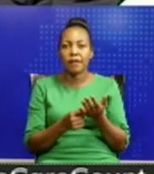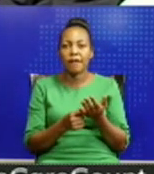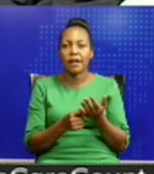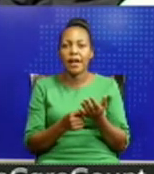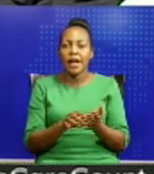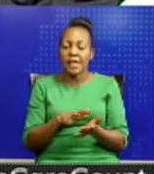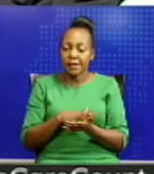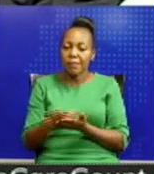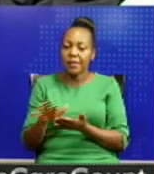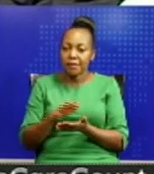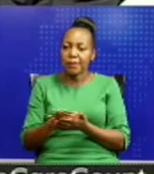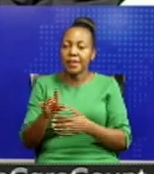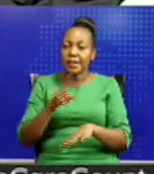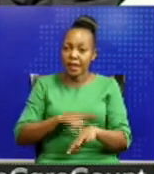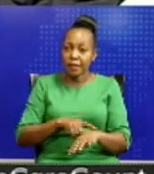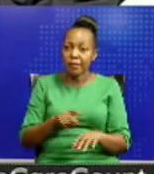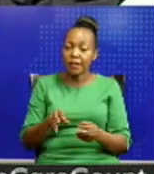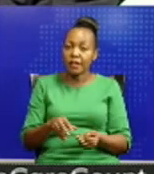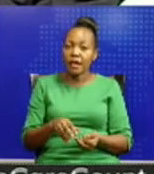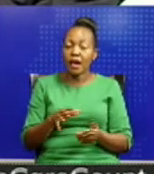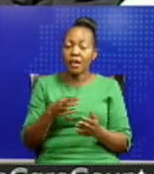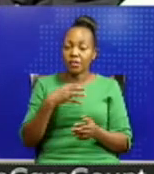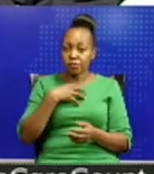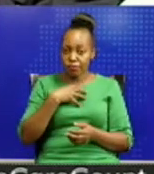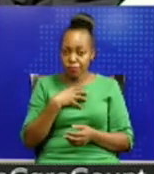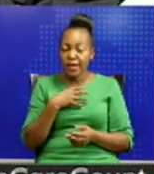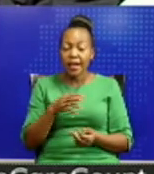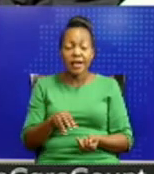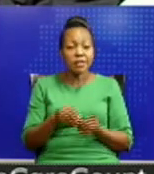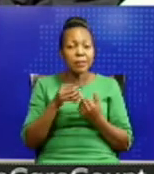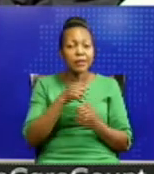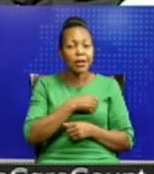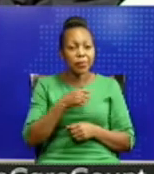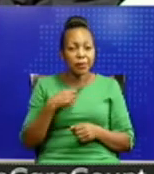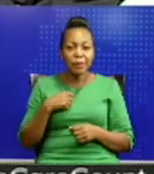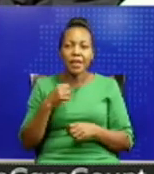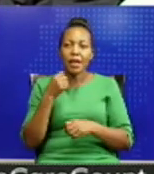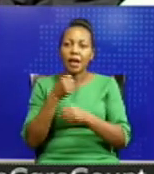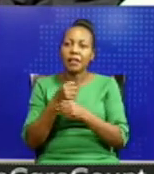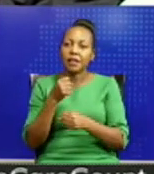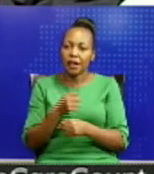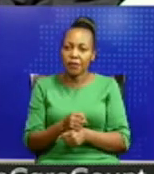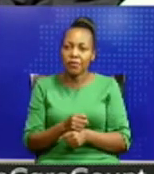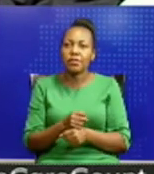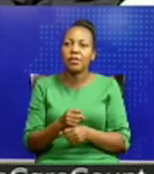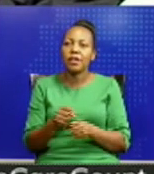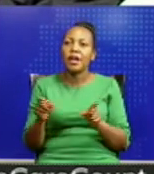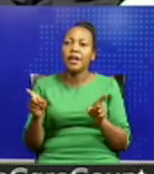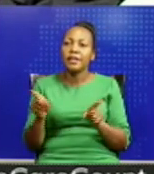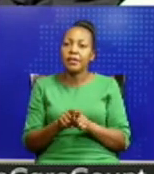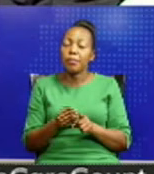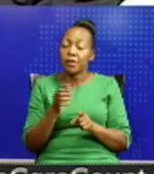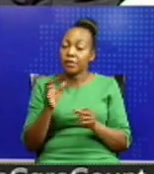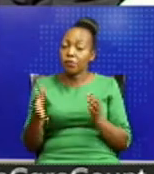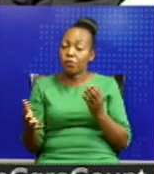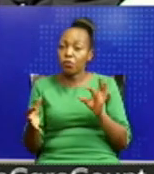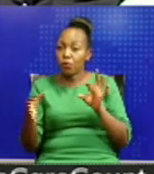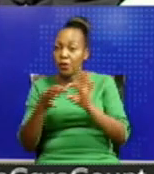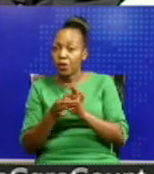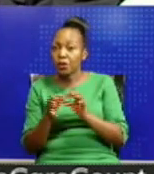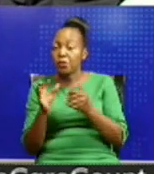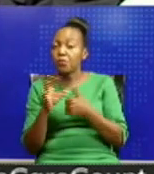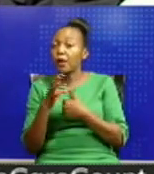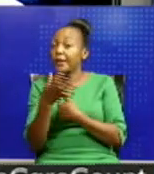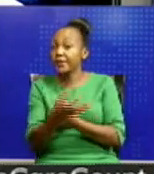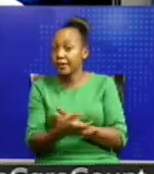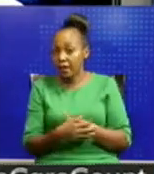investing their time and energy, especially women and girls. Indeed. And this has norms that really push women and girls there, and they